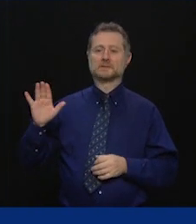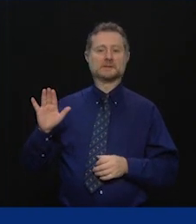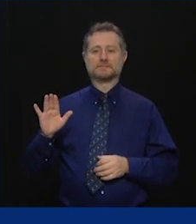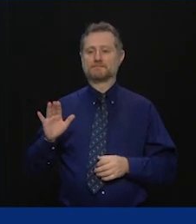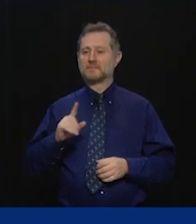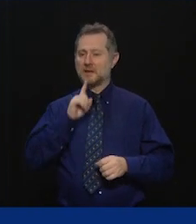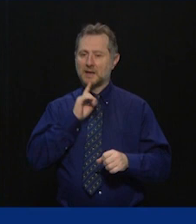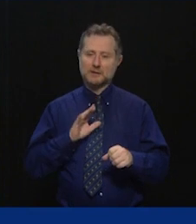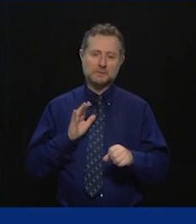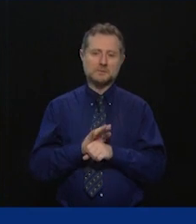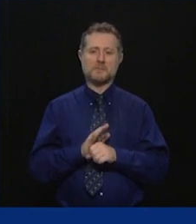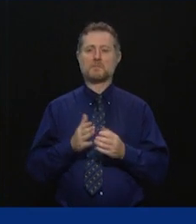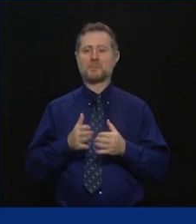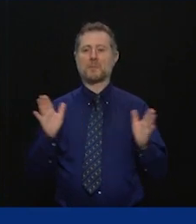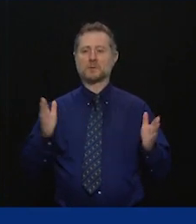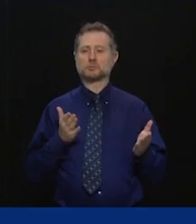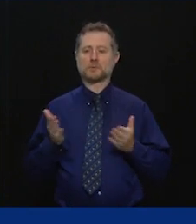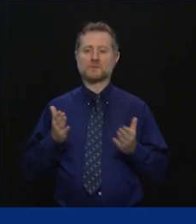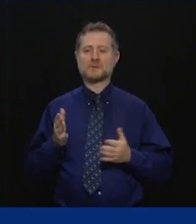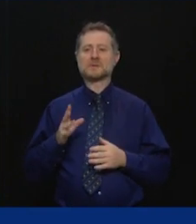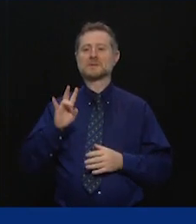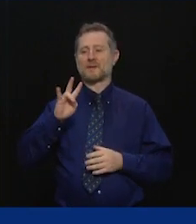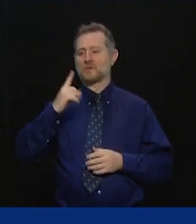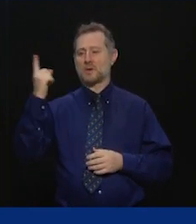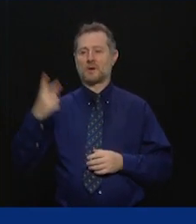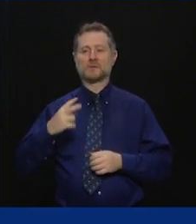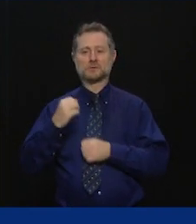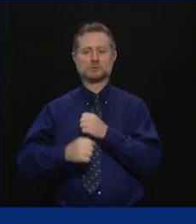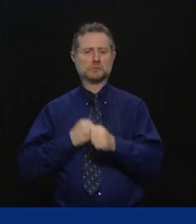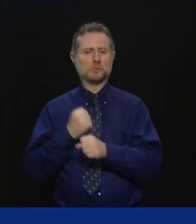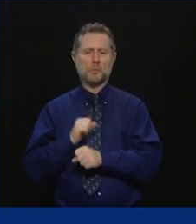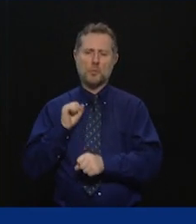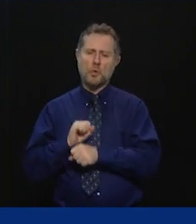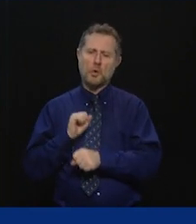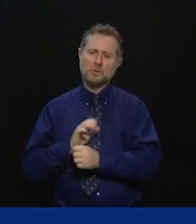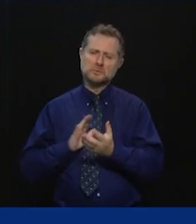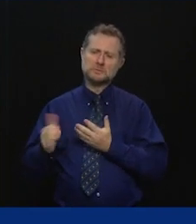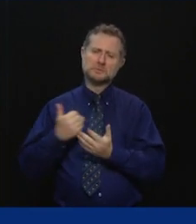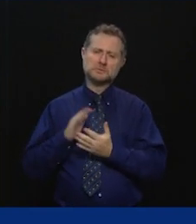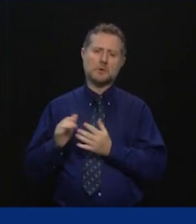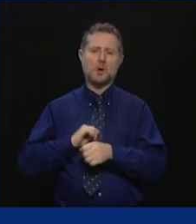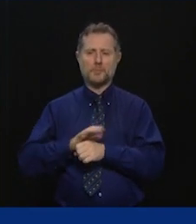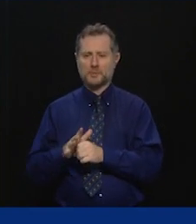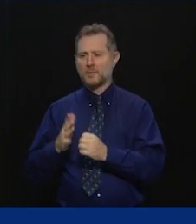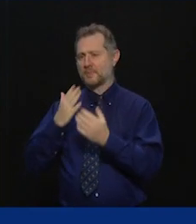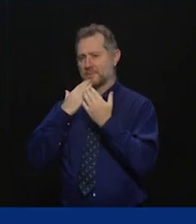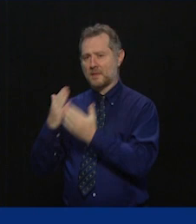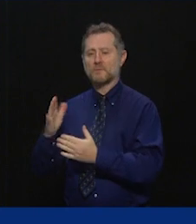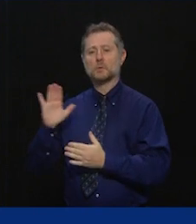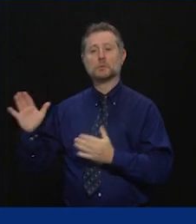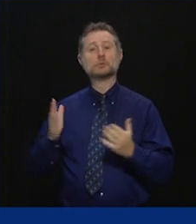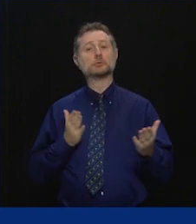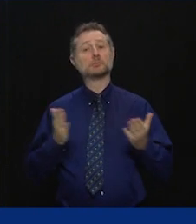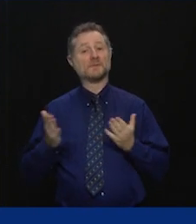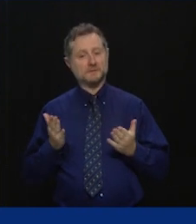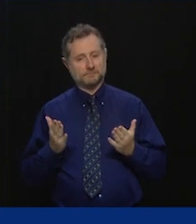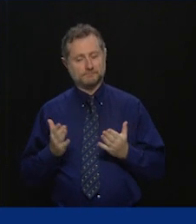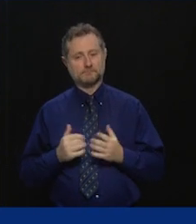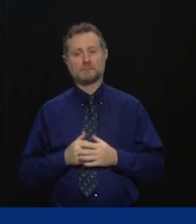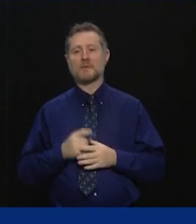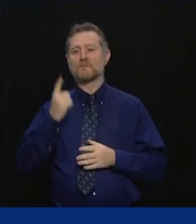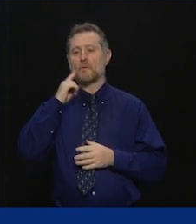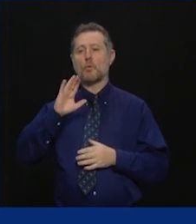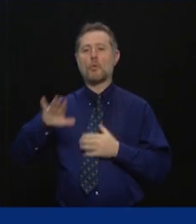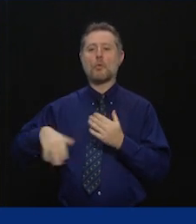for over 7.5 years. He worked hard through the pandemic, and I want to thank him for his service on behalf of the people of the